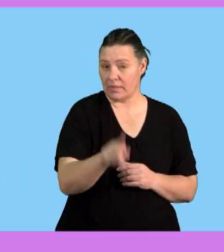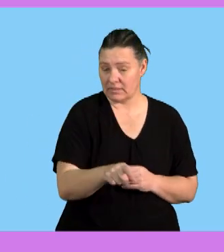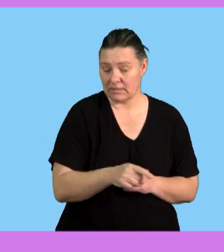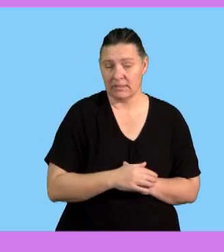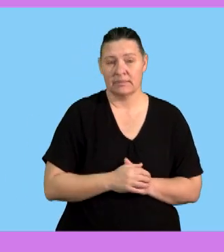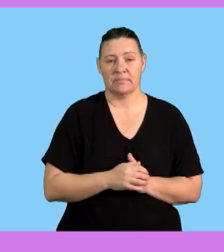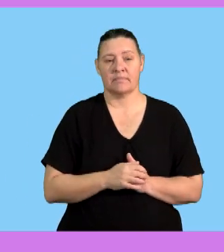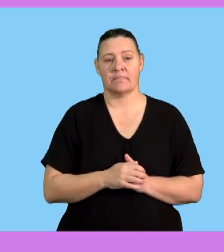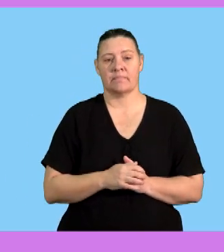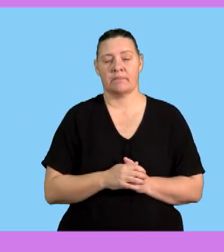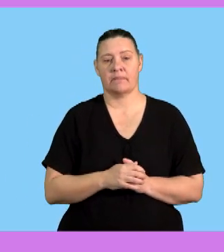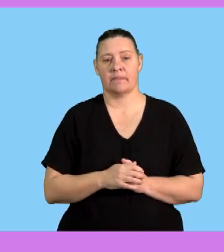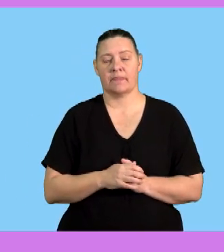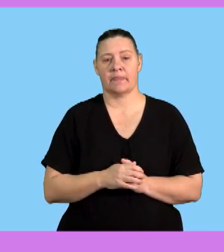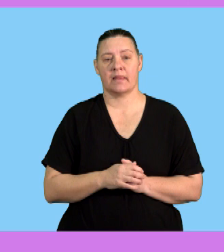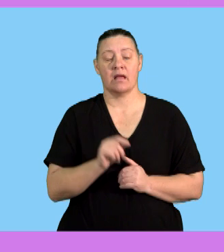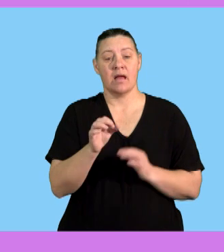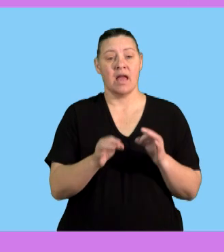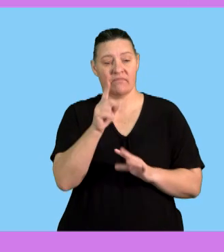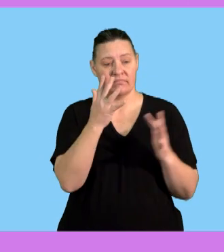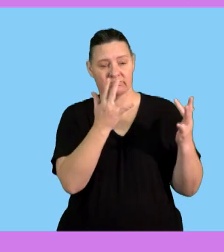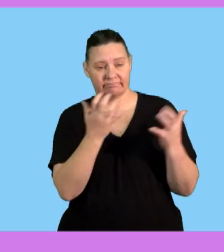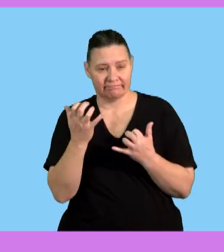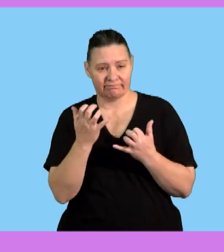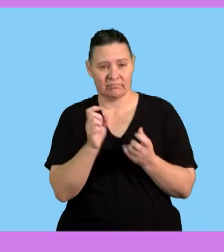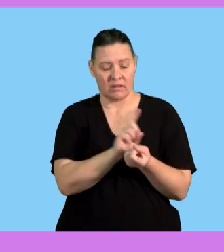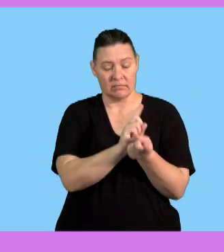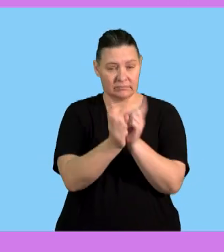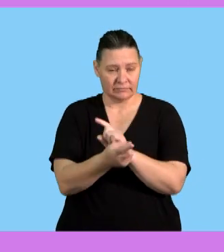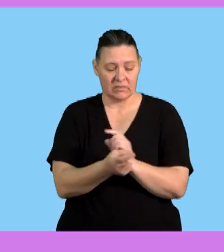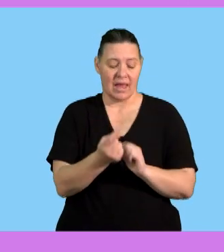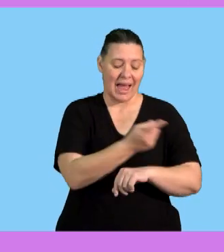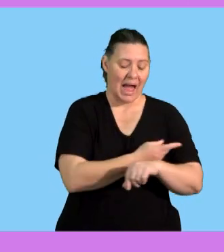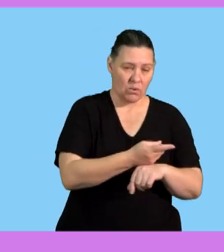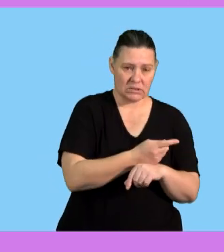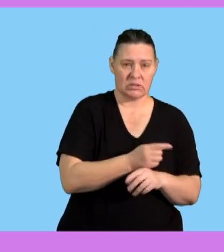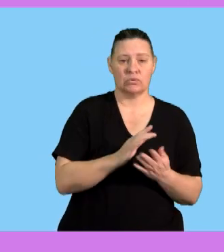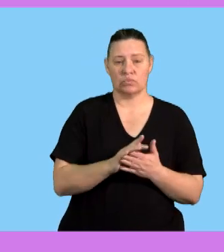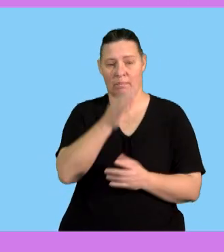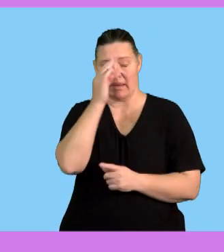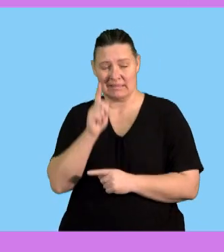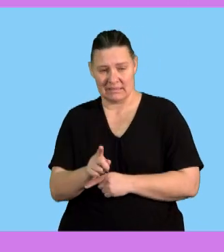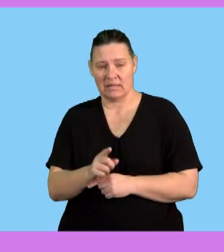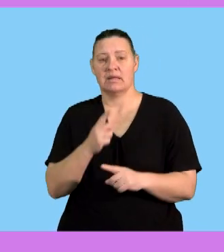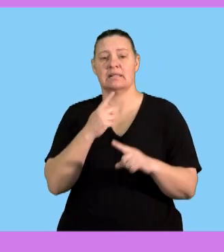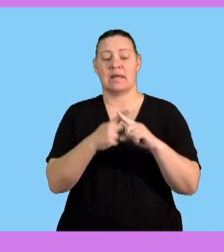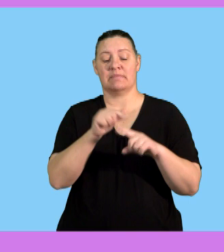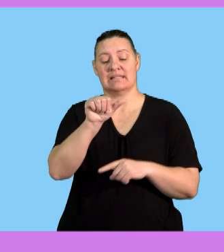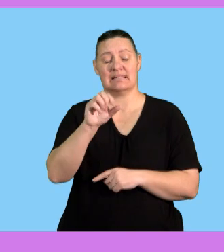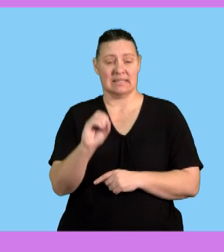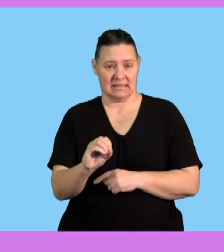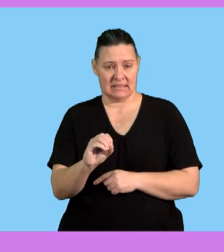reminder, when you calculate or when you convert hours to minutes, you multiply by